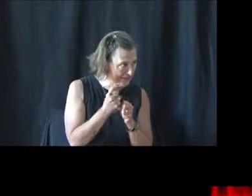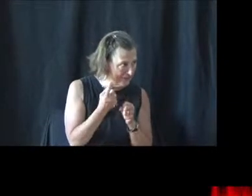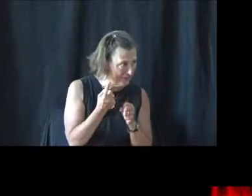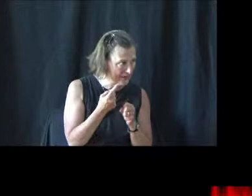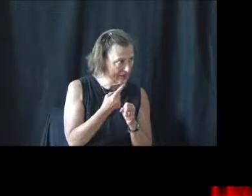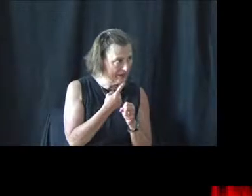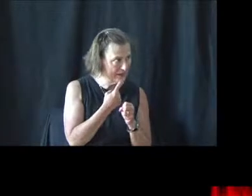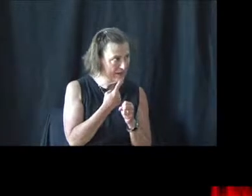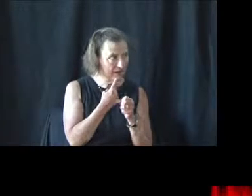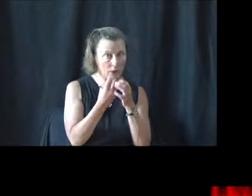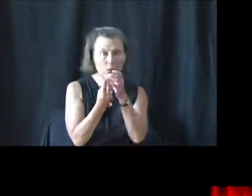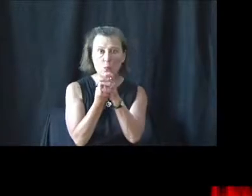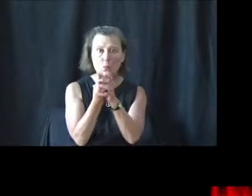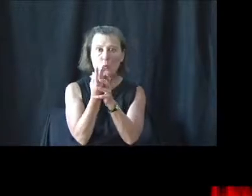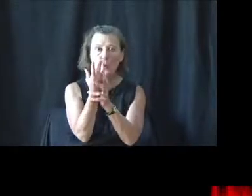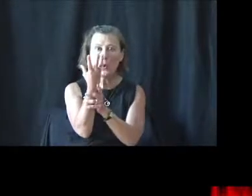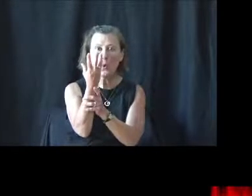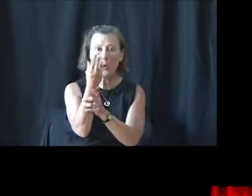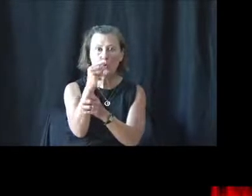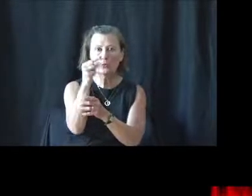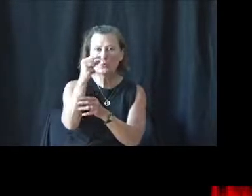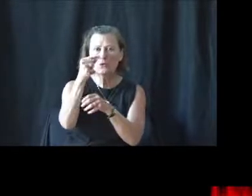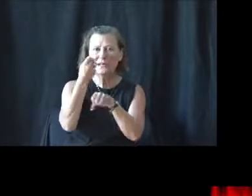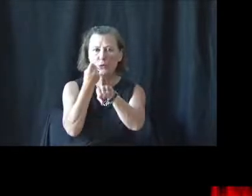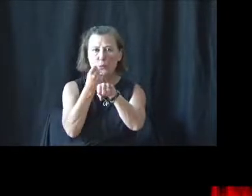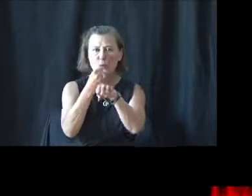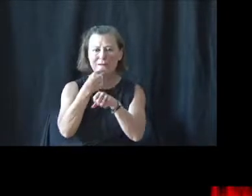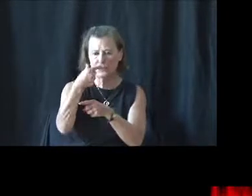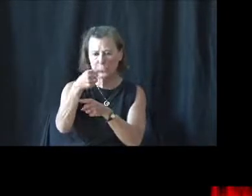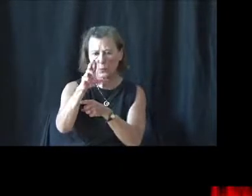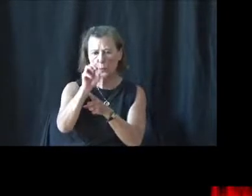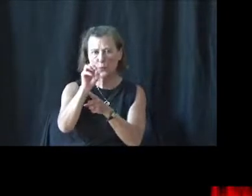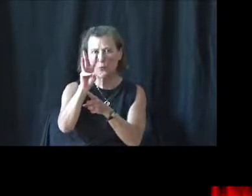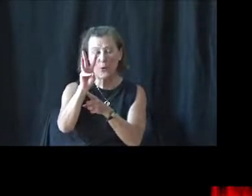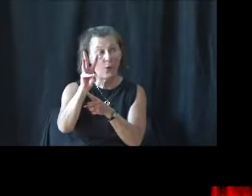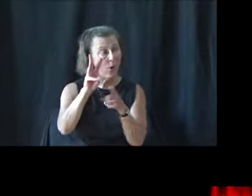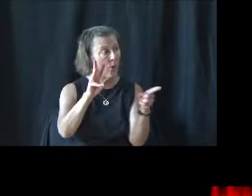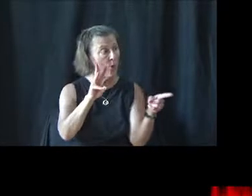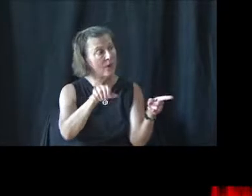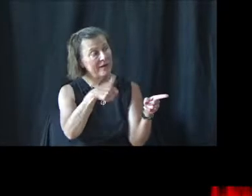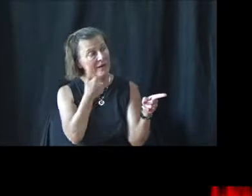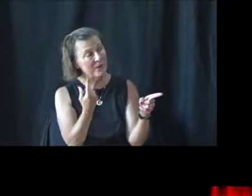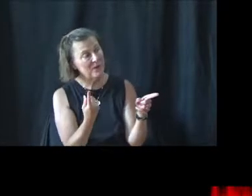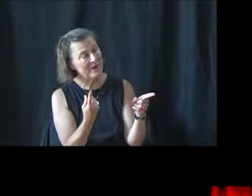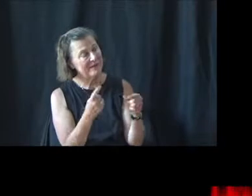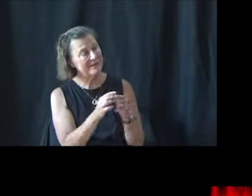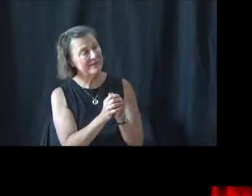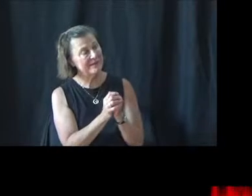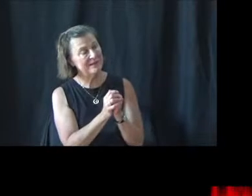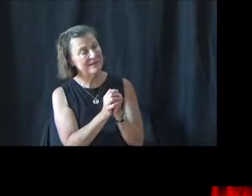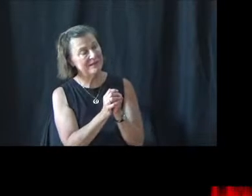says grow, and it's a green rock. Okay, Scarlett, you want to go next?